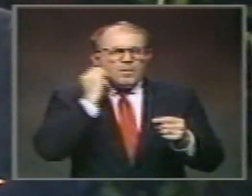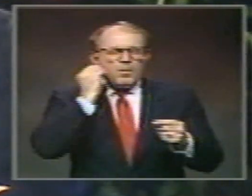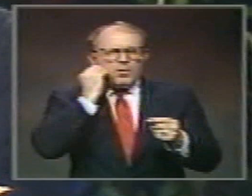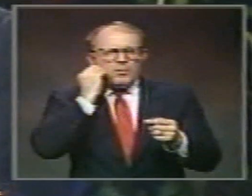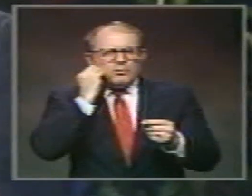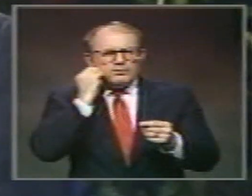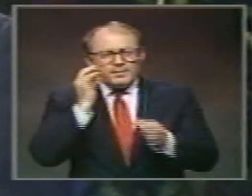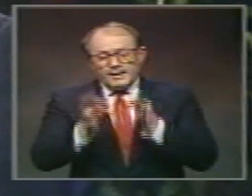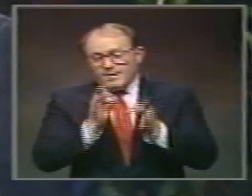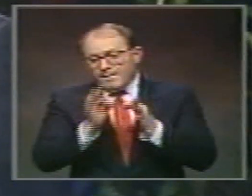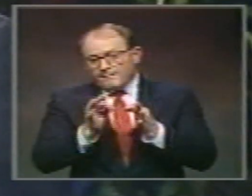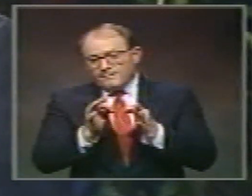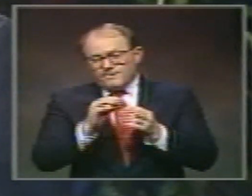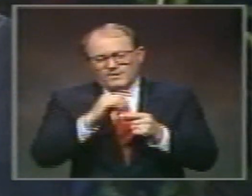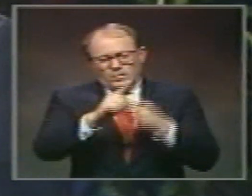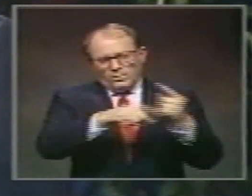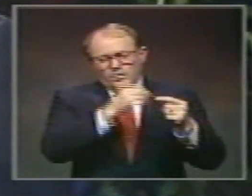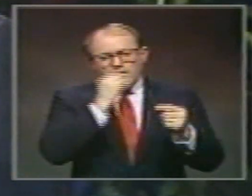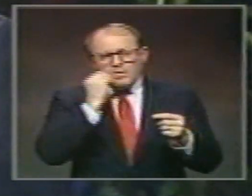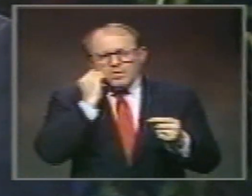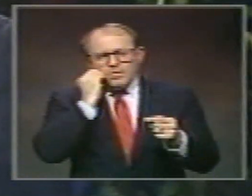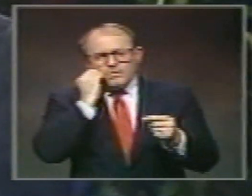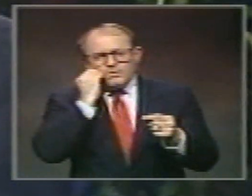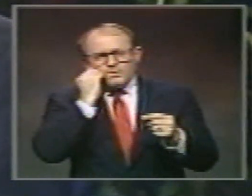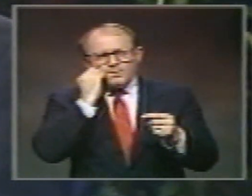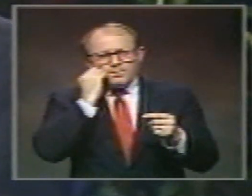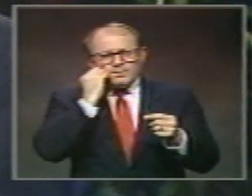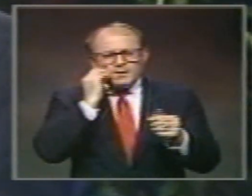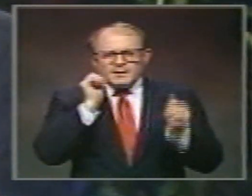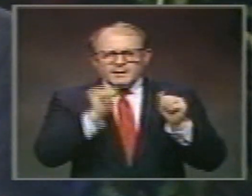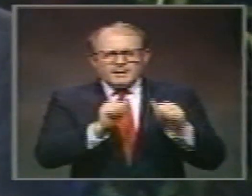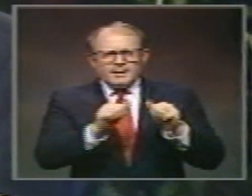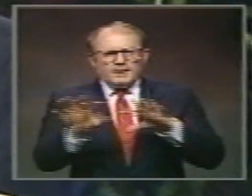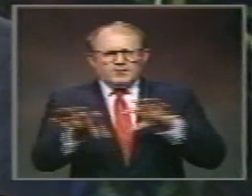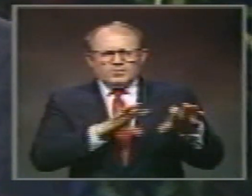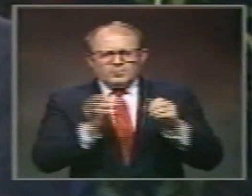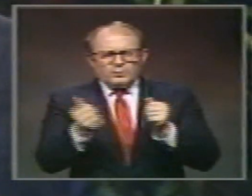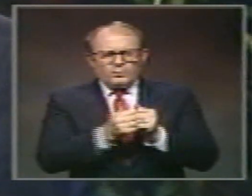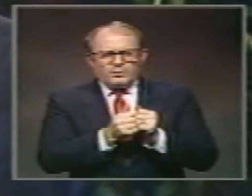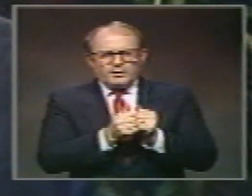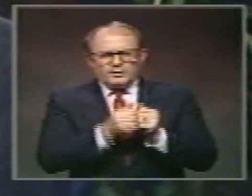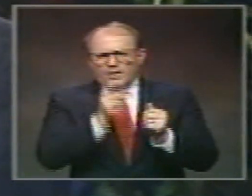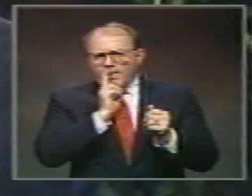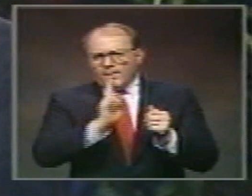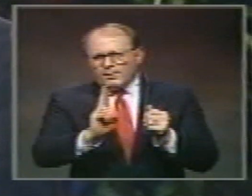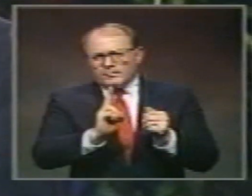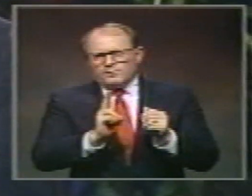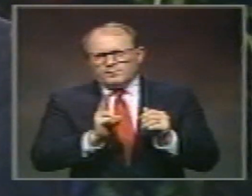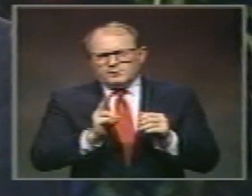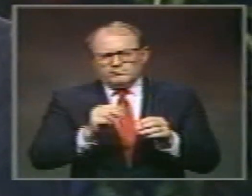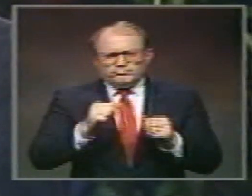that's if he were to go back home. Could he do it with the dignity of a son?